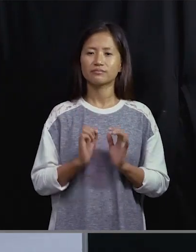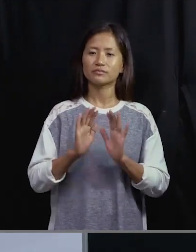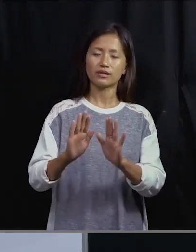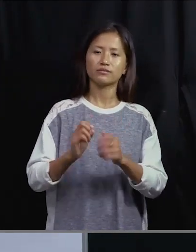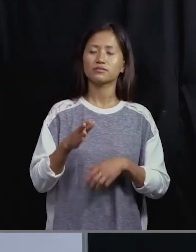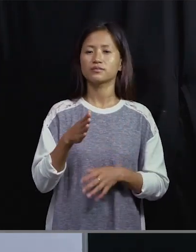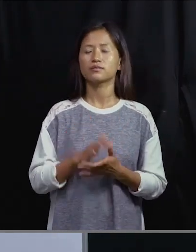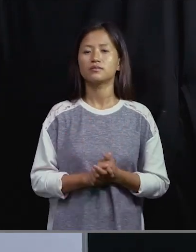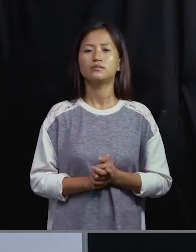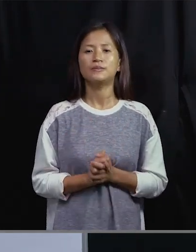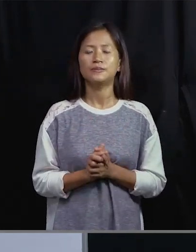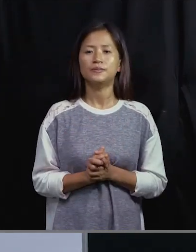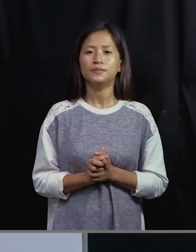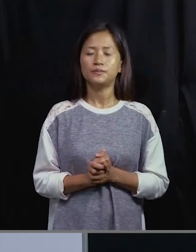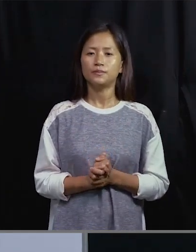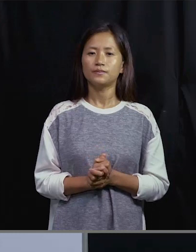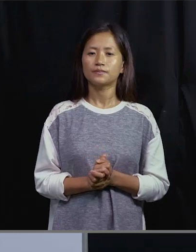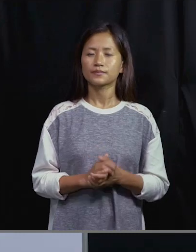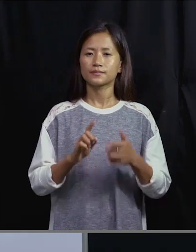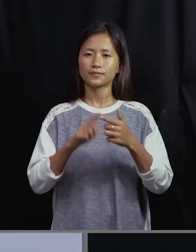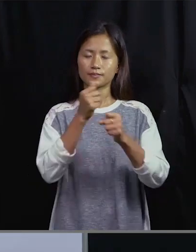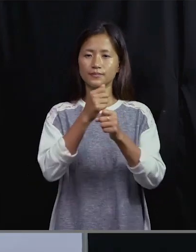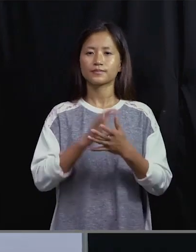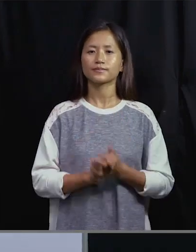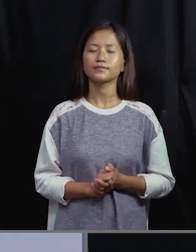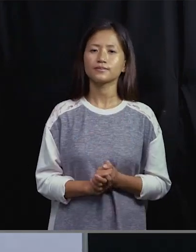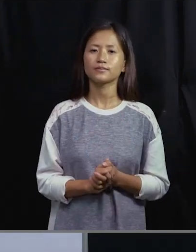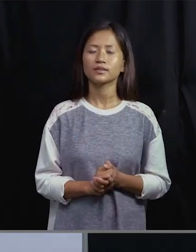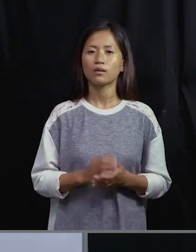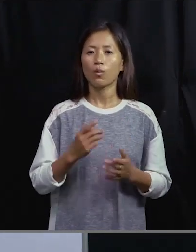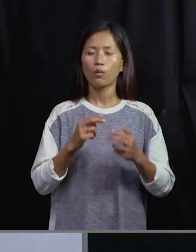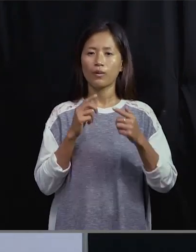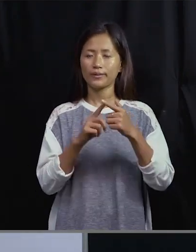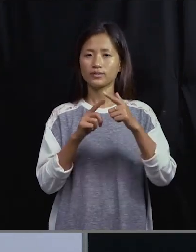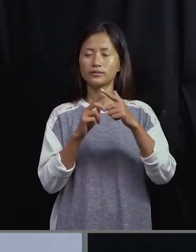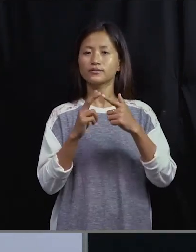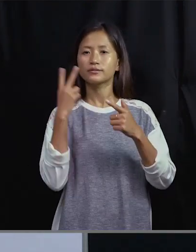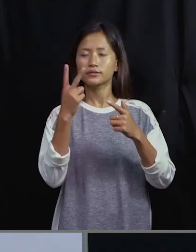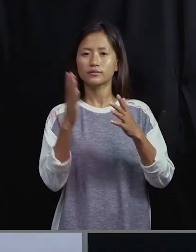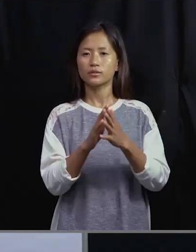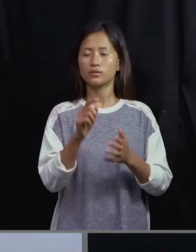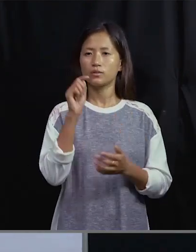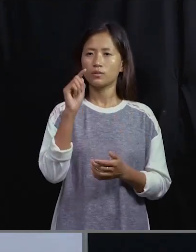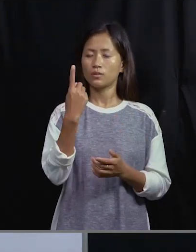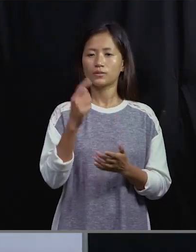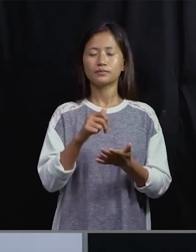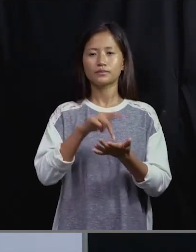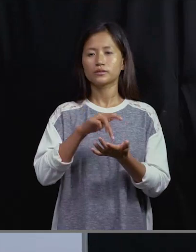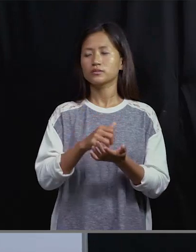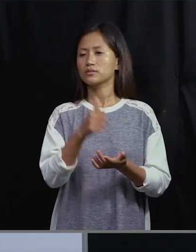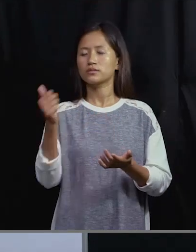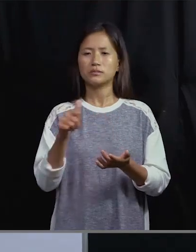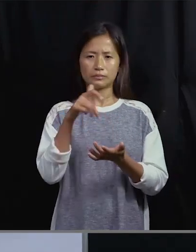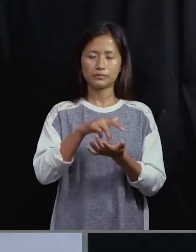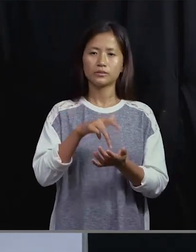cannot avoid it, okay. So for example, sometimes like, while transporting goods from one place to another, there might be a risk of,